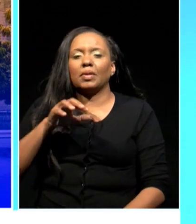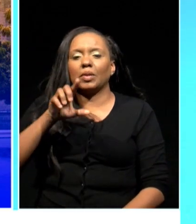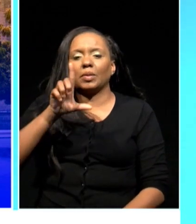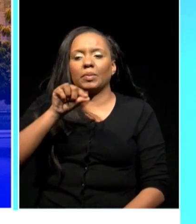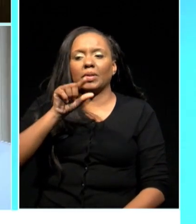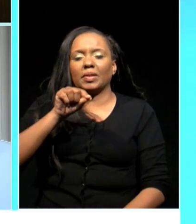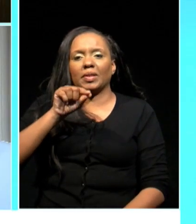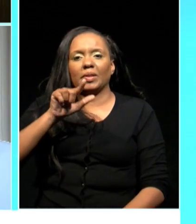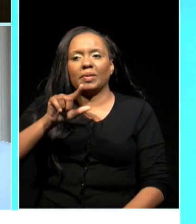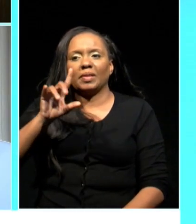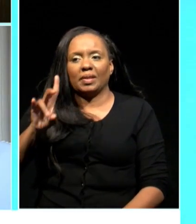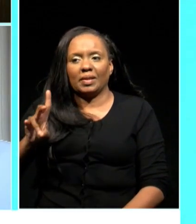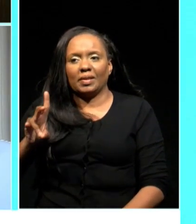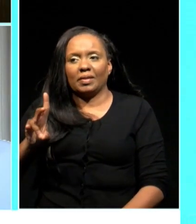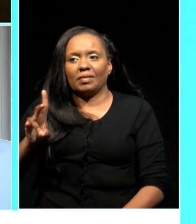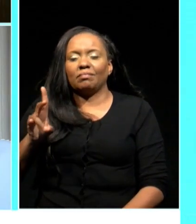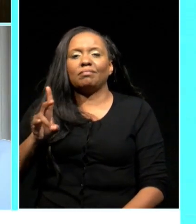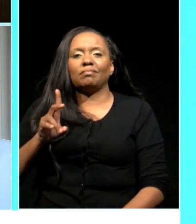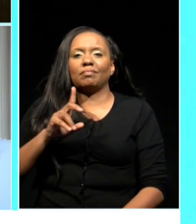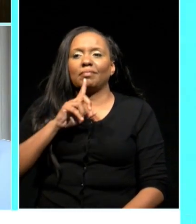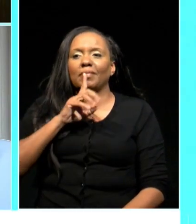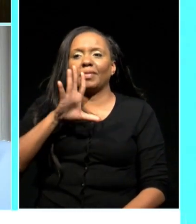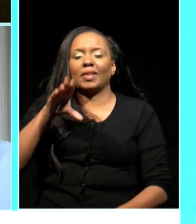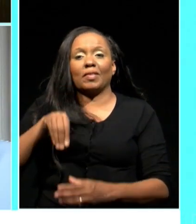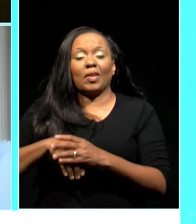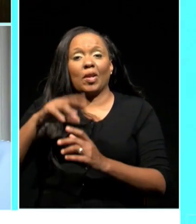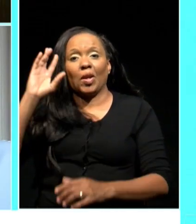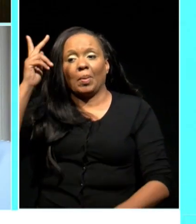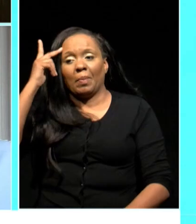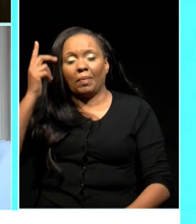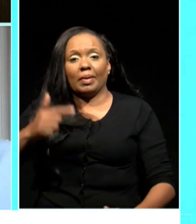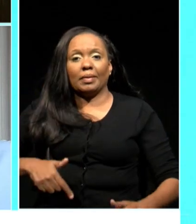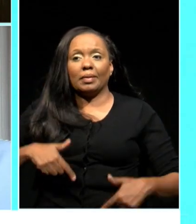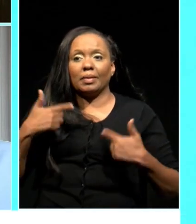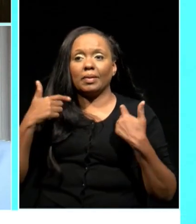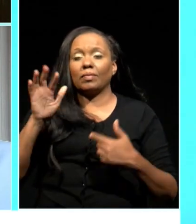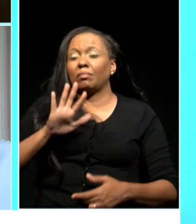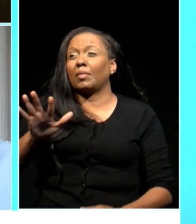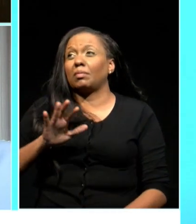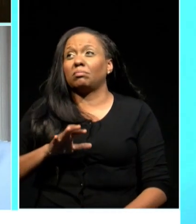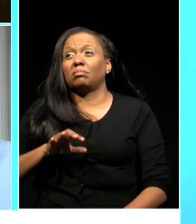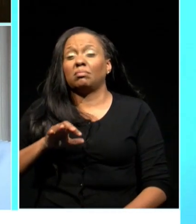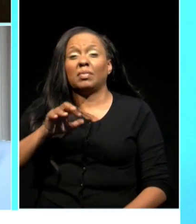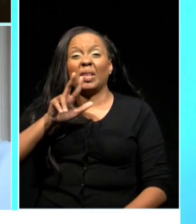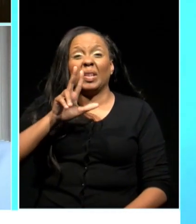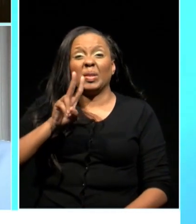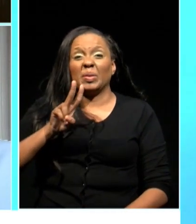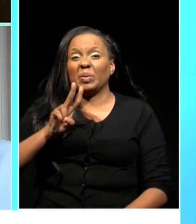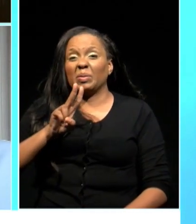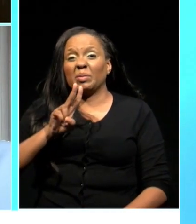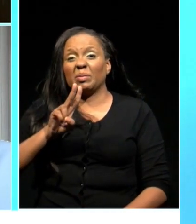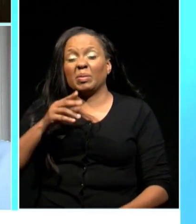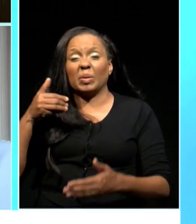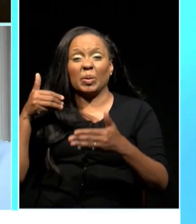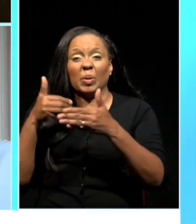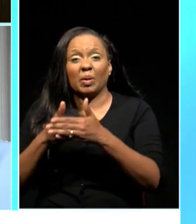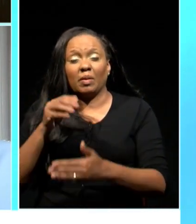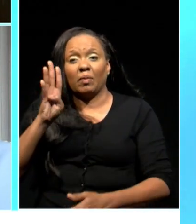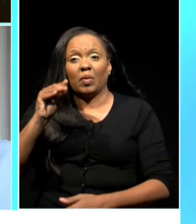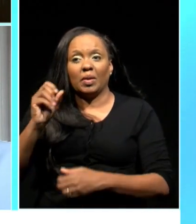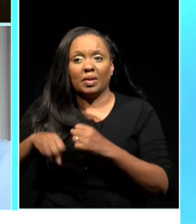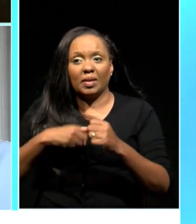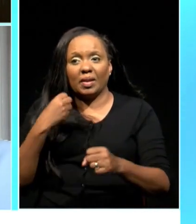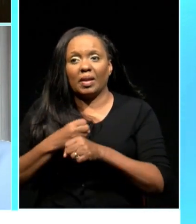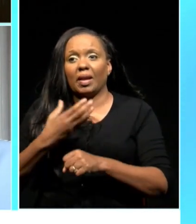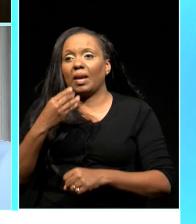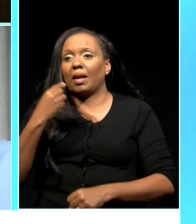2027, she would have been in political life nearly 32, heading into 40 years, and that she has put the people first